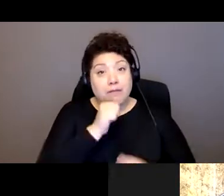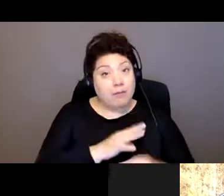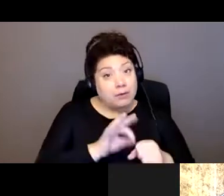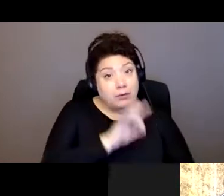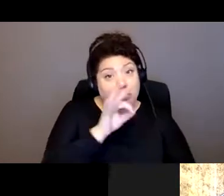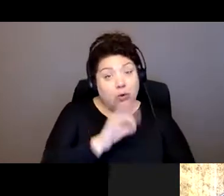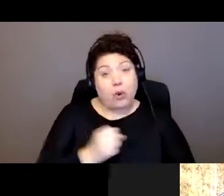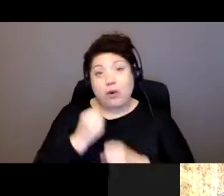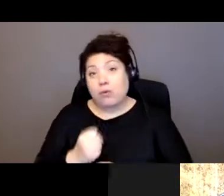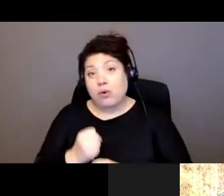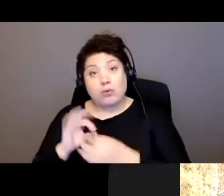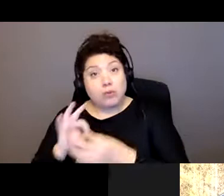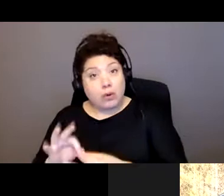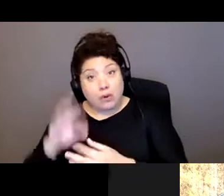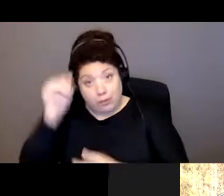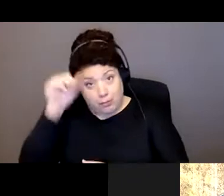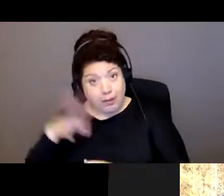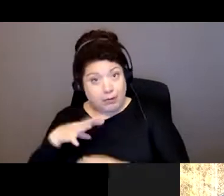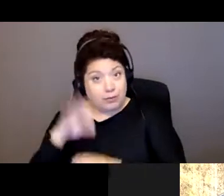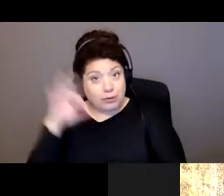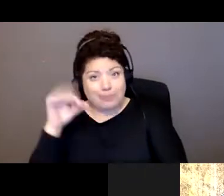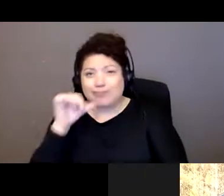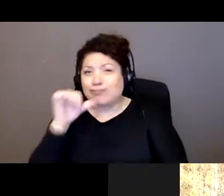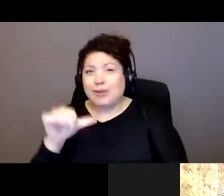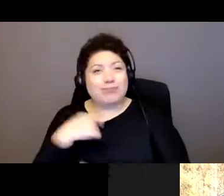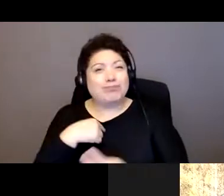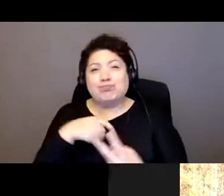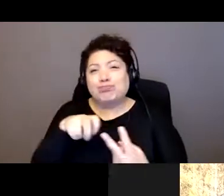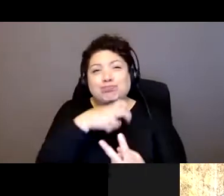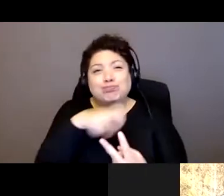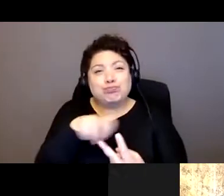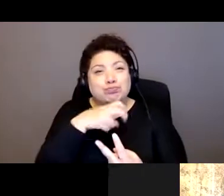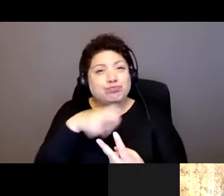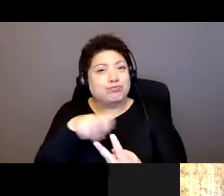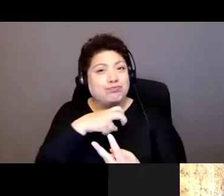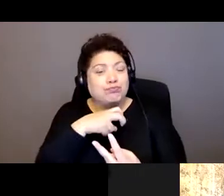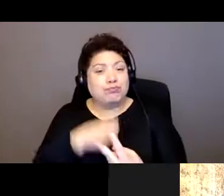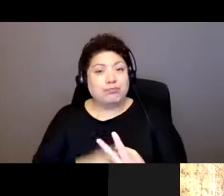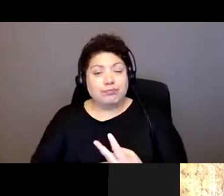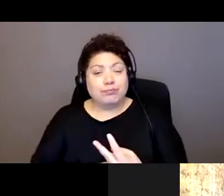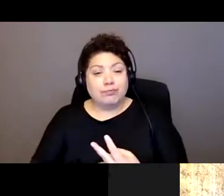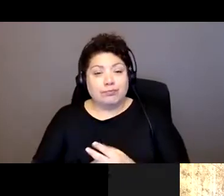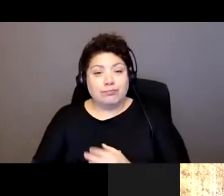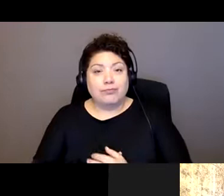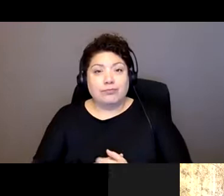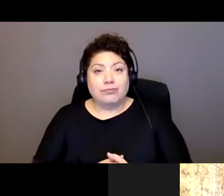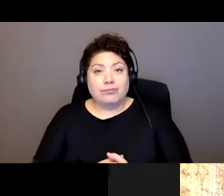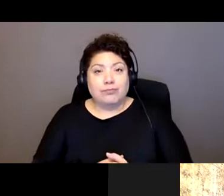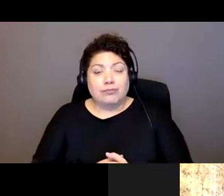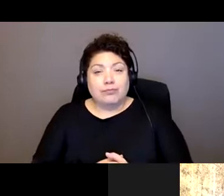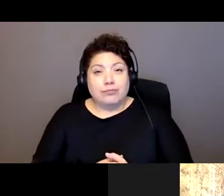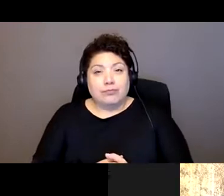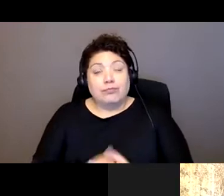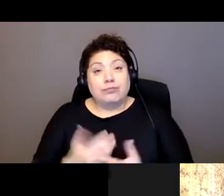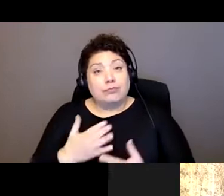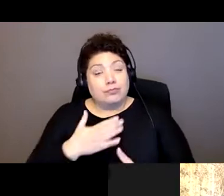male spirit. I kind of identify with both back and forth. And so my